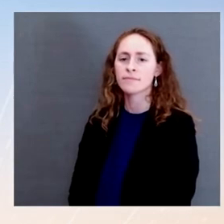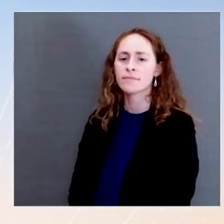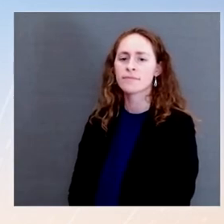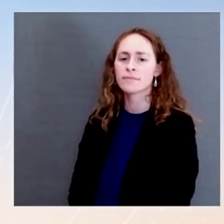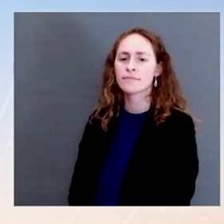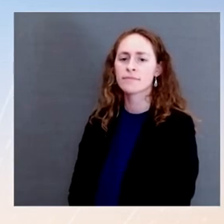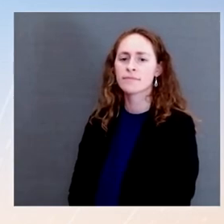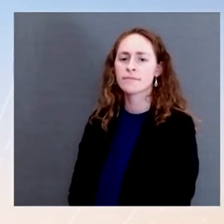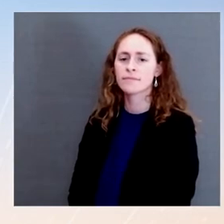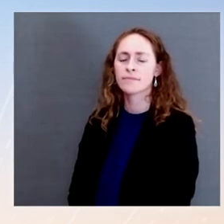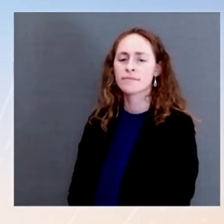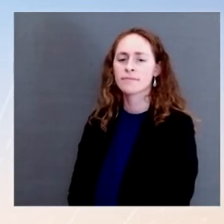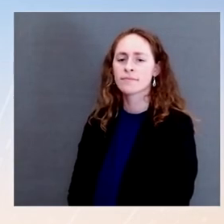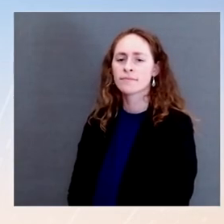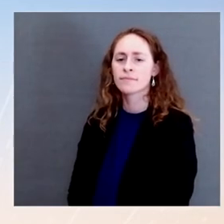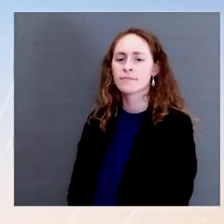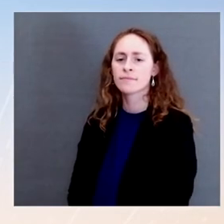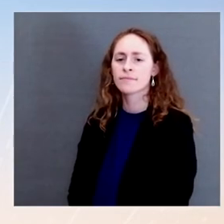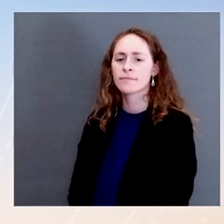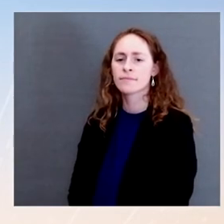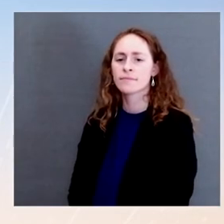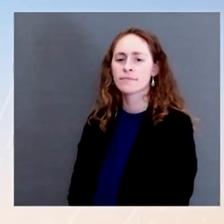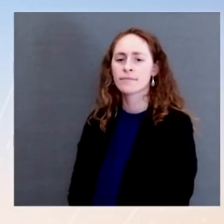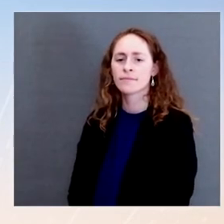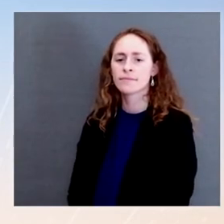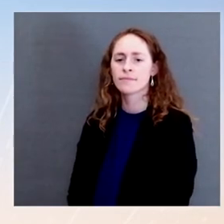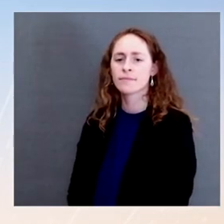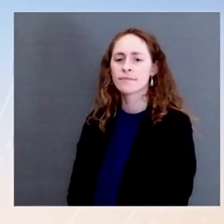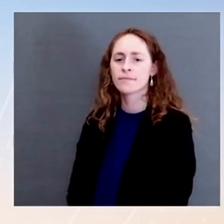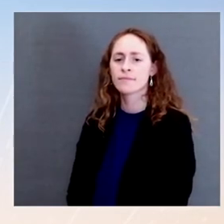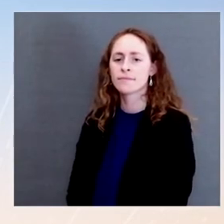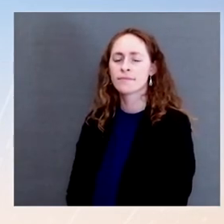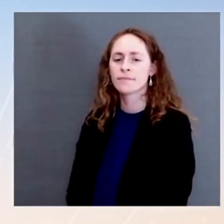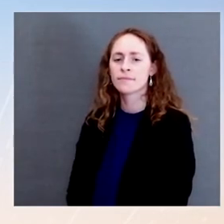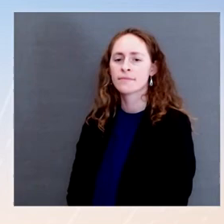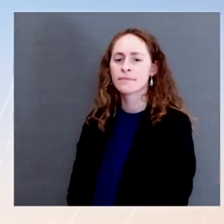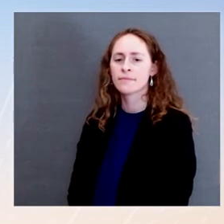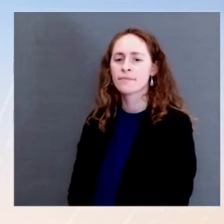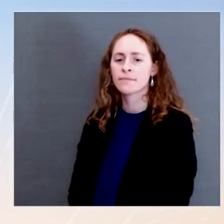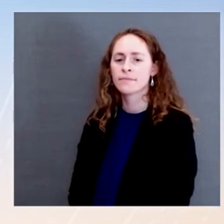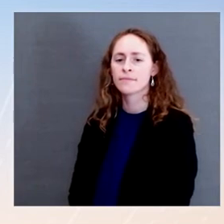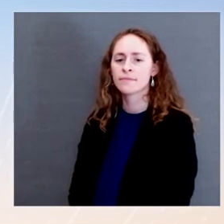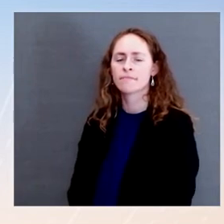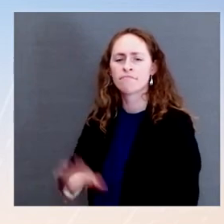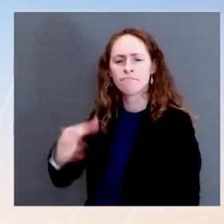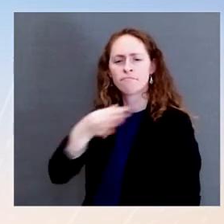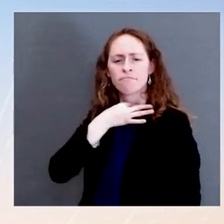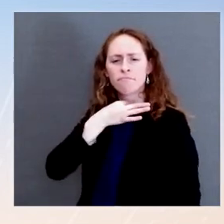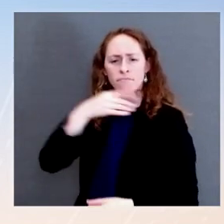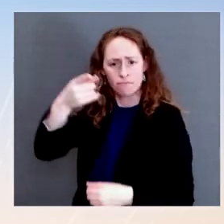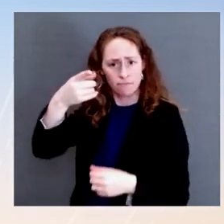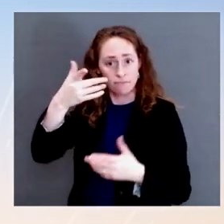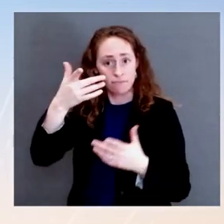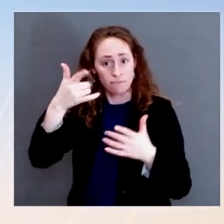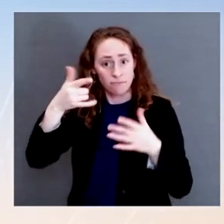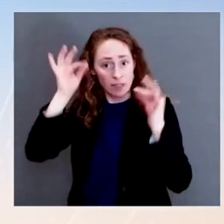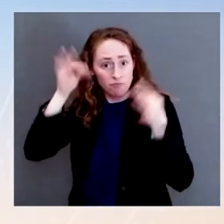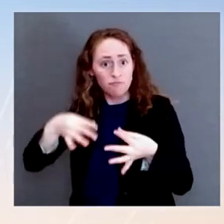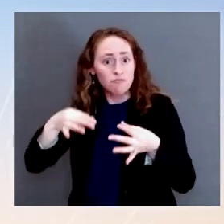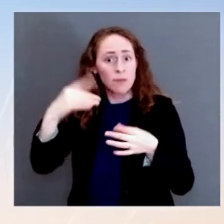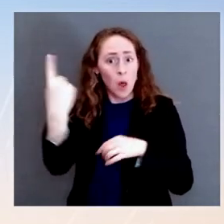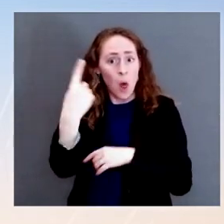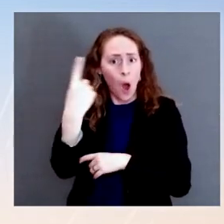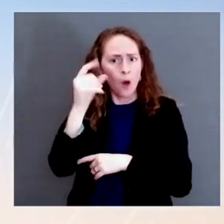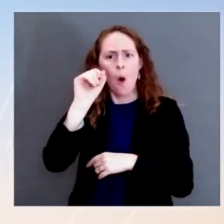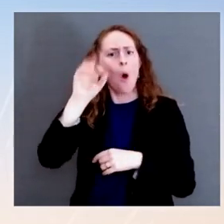a possibility that the U.S. would operate some on a unilateral basis? It's a great question, Phil, and I think the president is going to have this conversation with a number